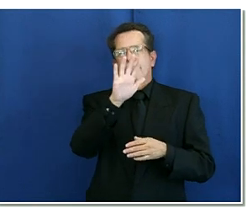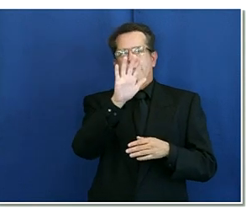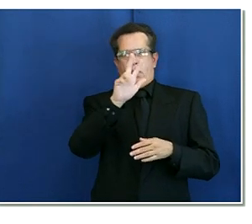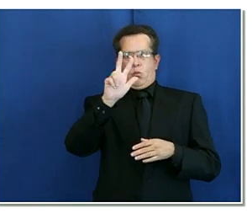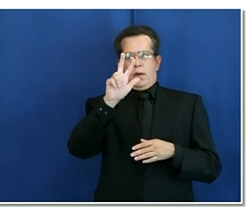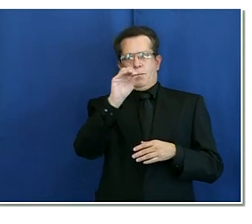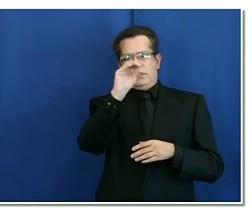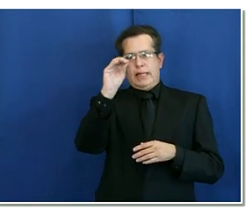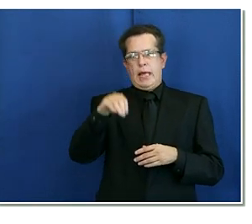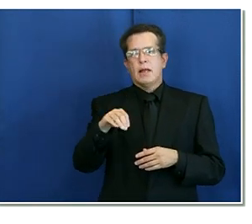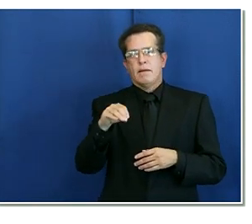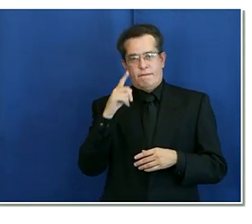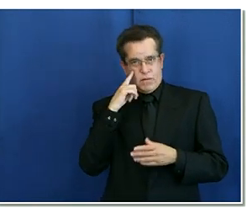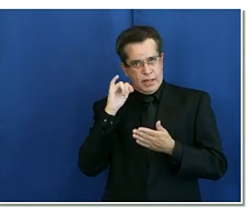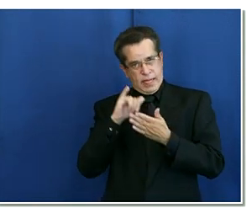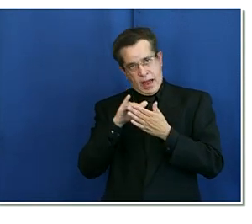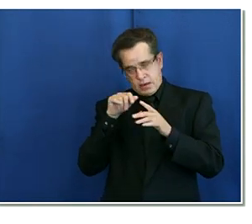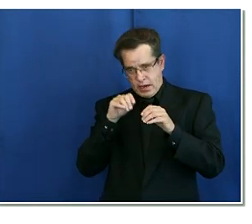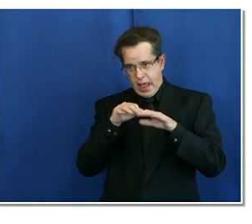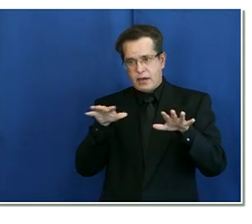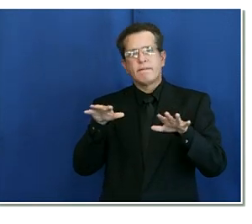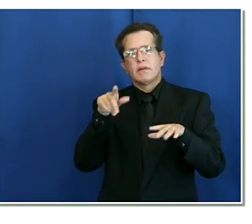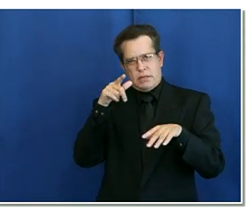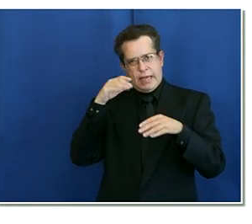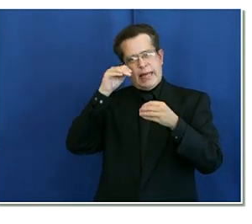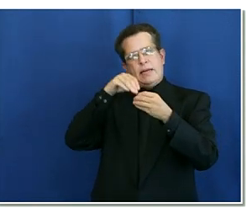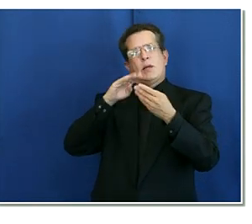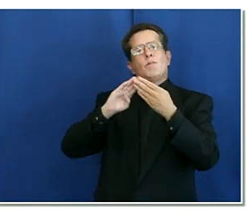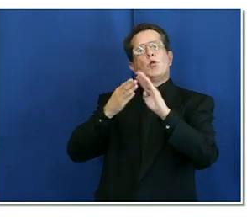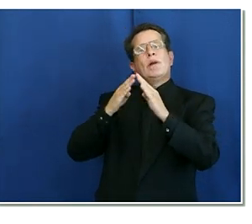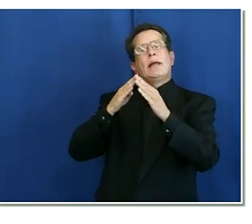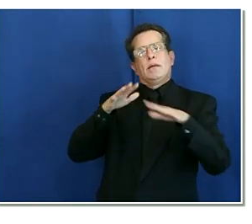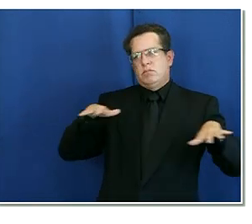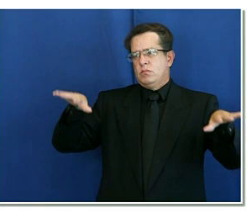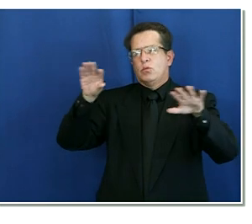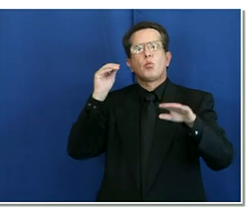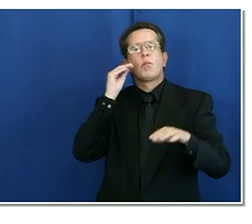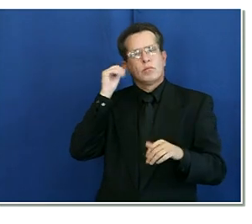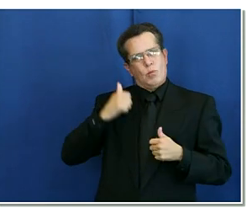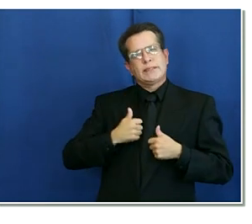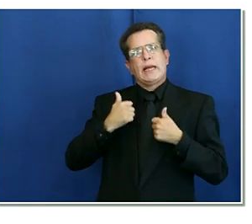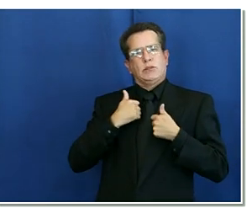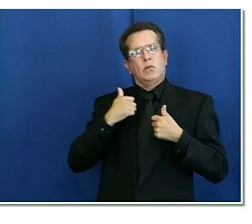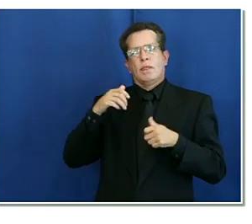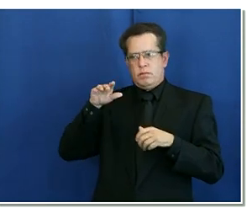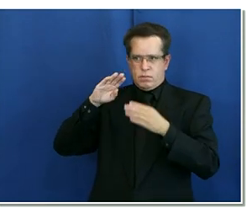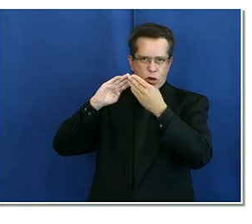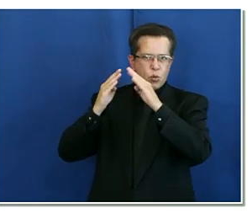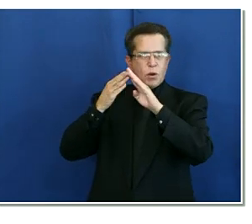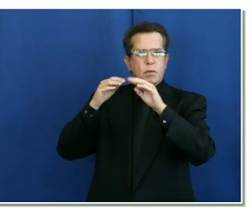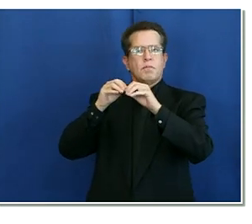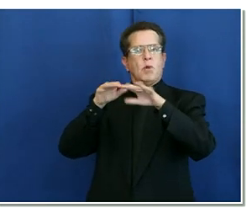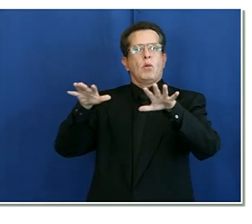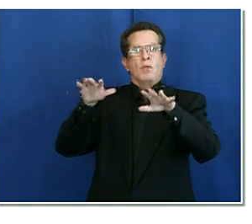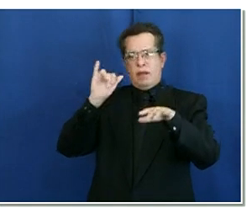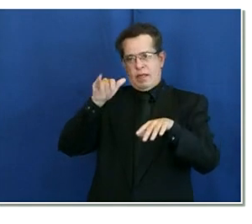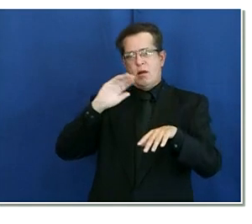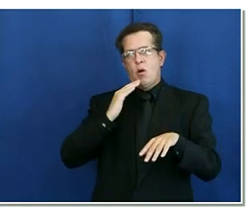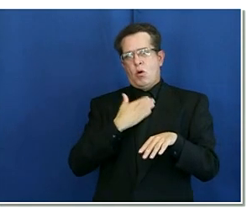the 124 active outbreaks are in community settings. And on our triggers